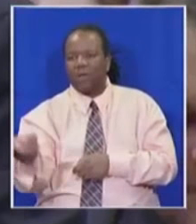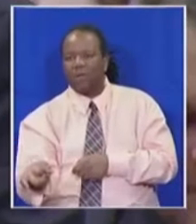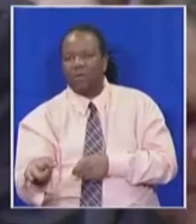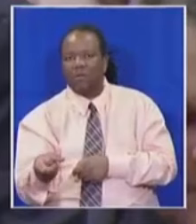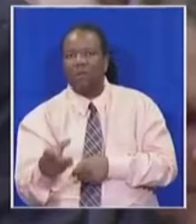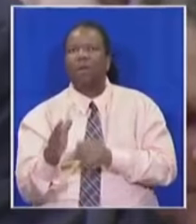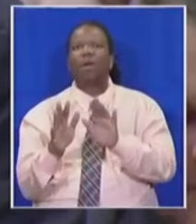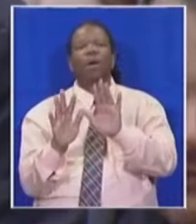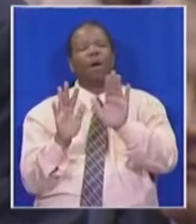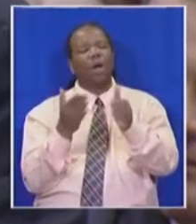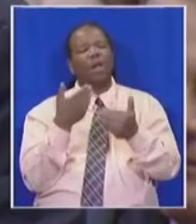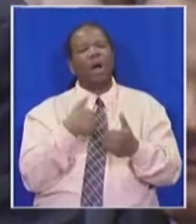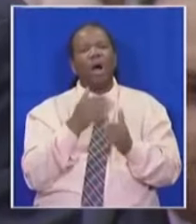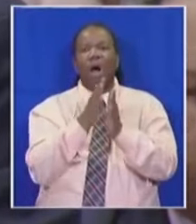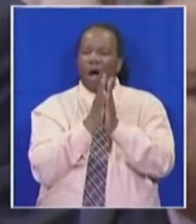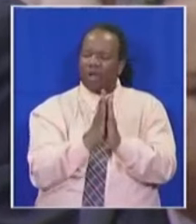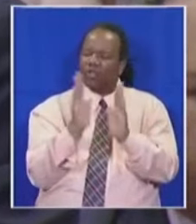this House by the Speaker.